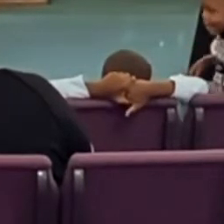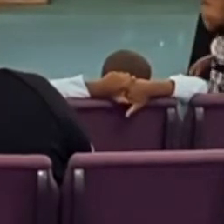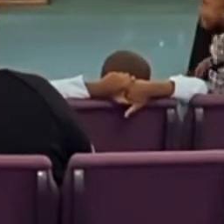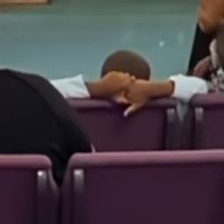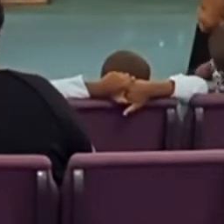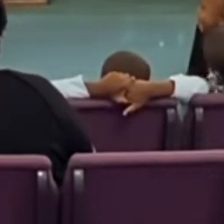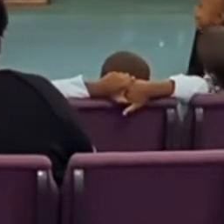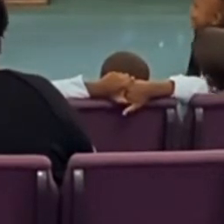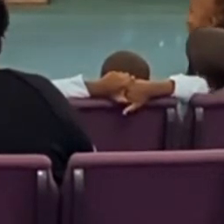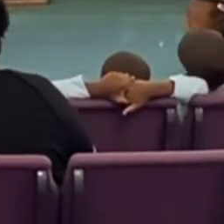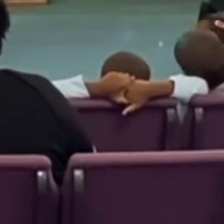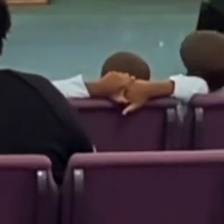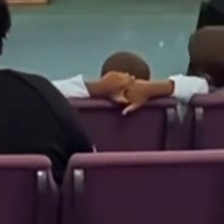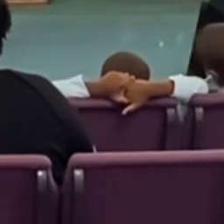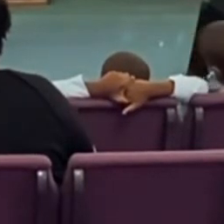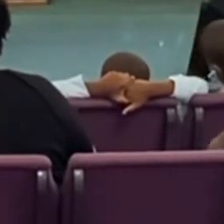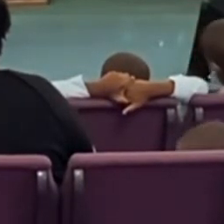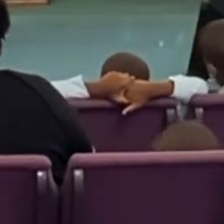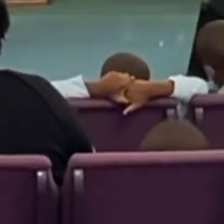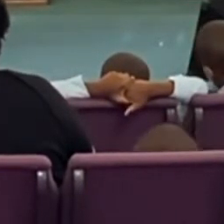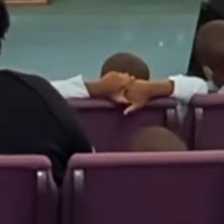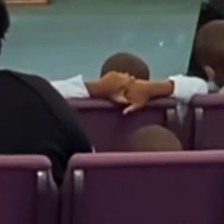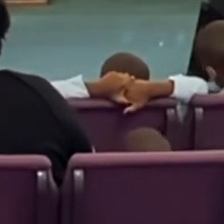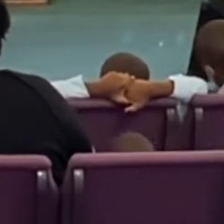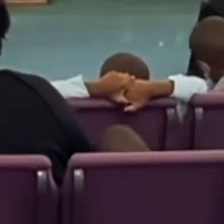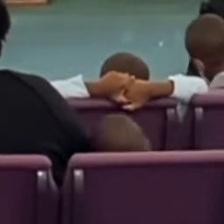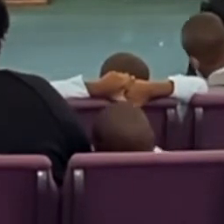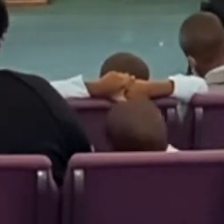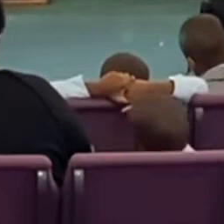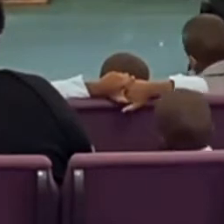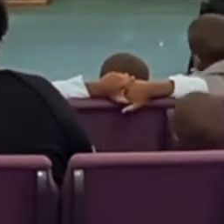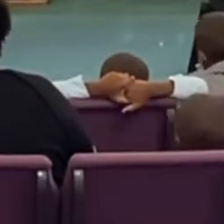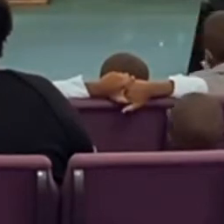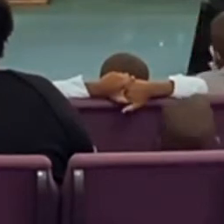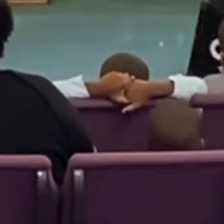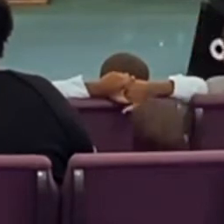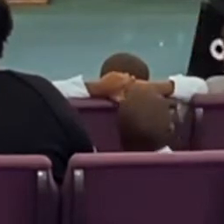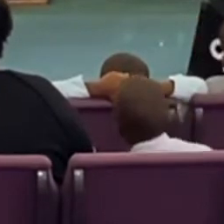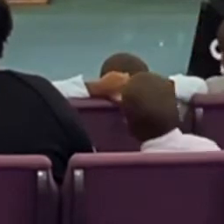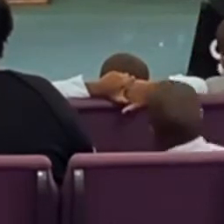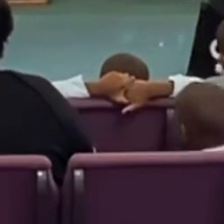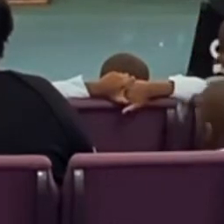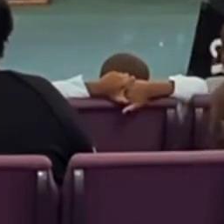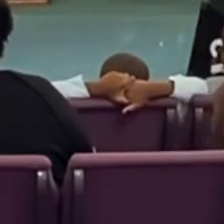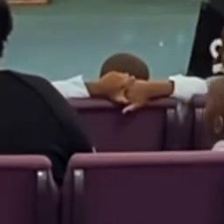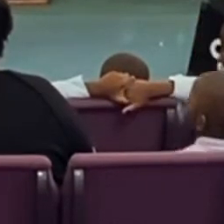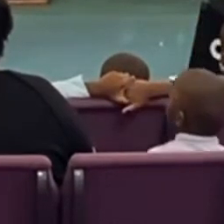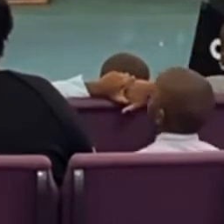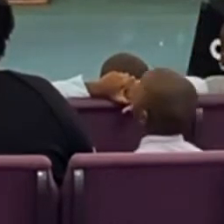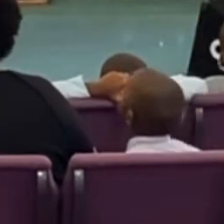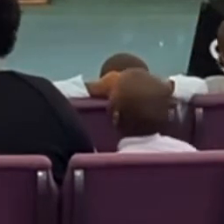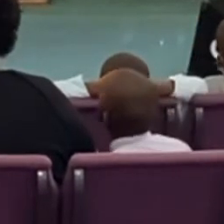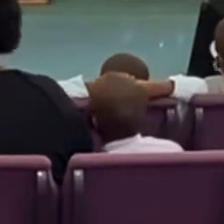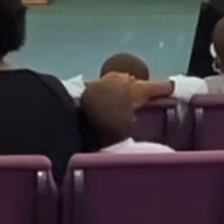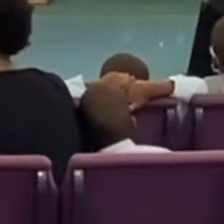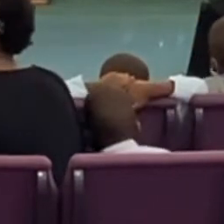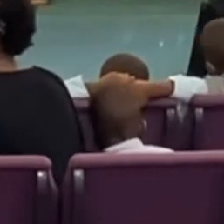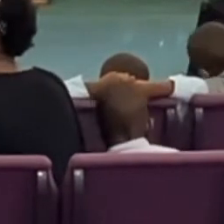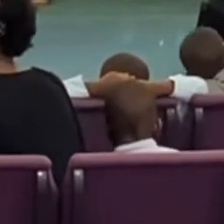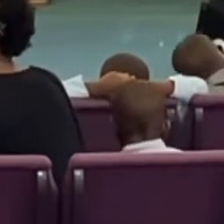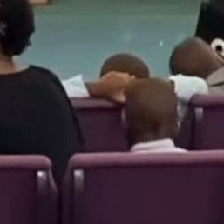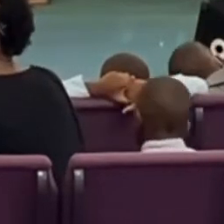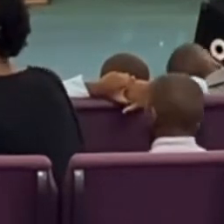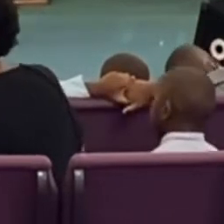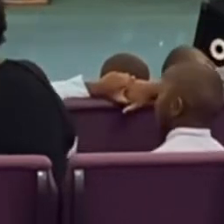down upon you because he loves you, because he cares for you. And that feels good. Smile to somebody else again. Don't you feel